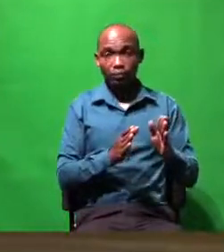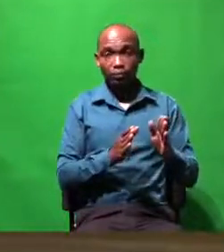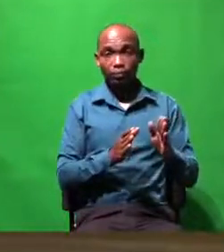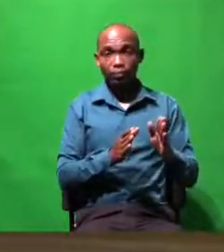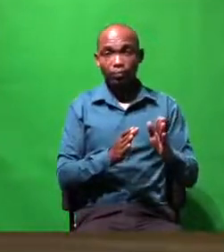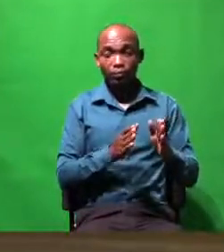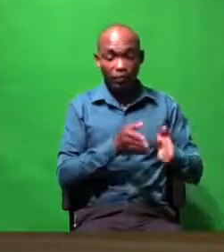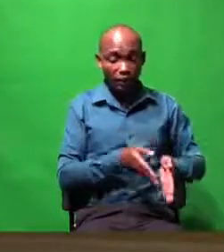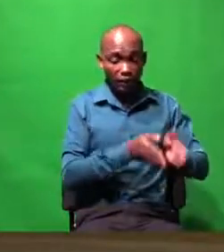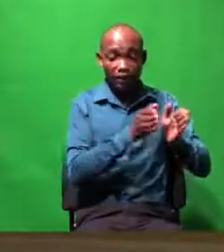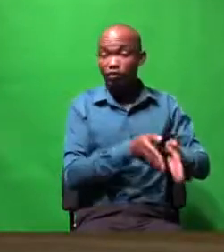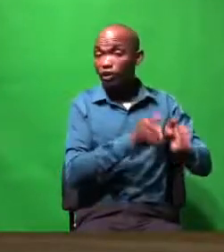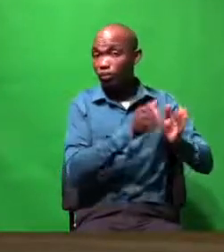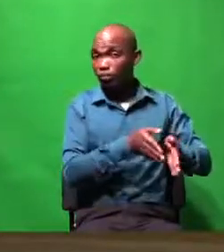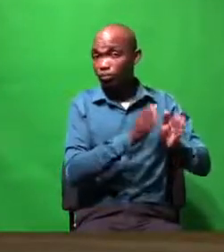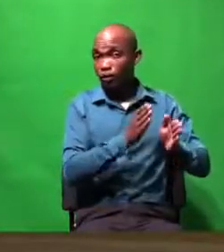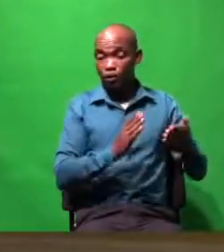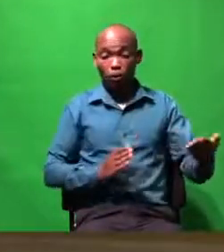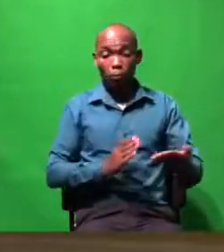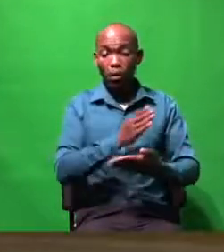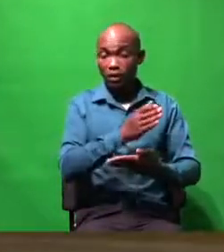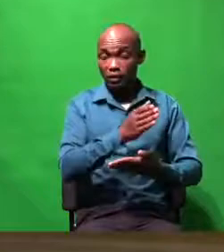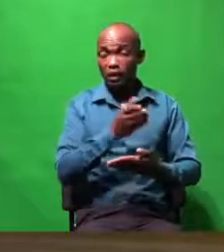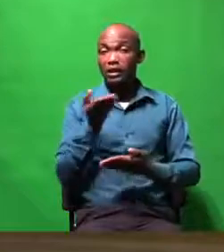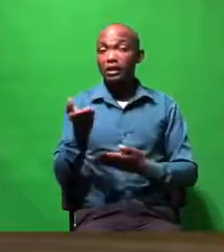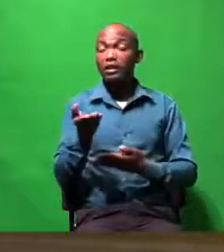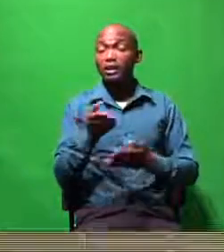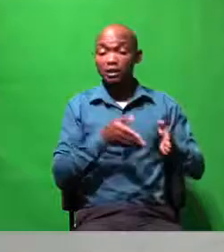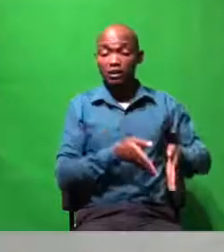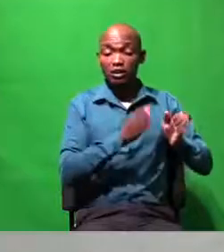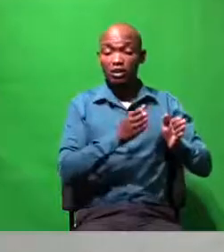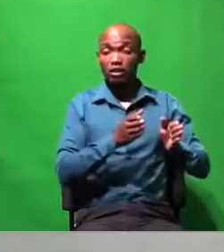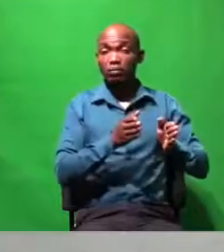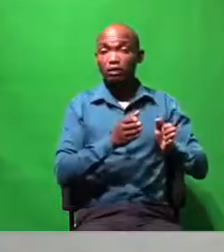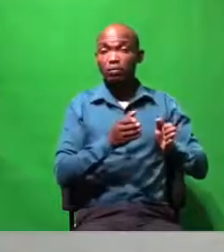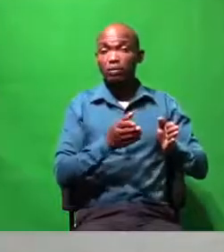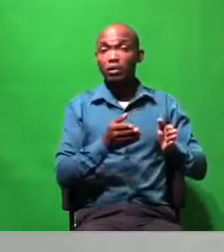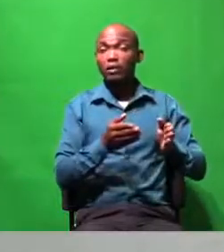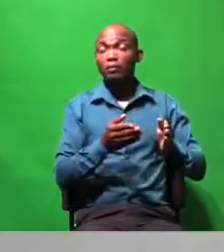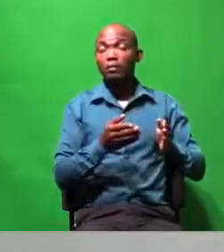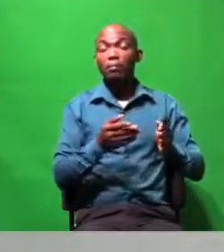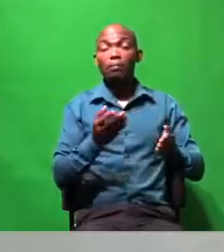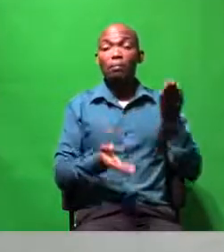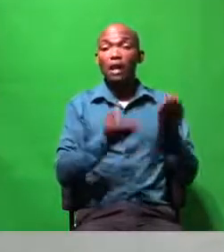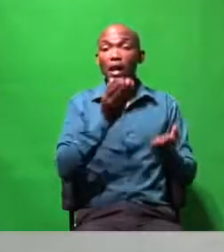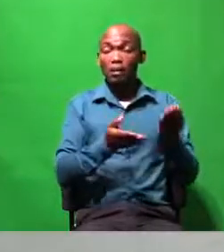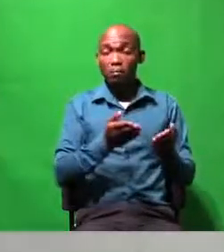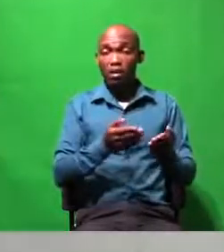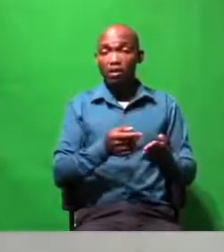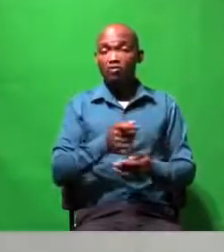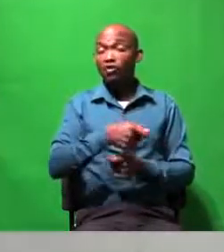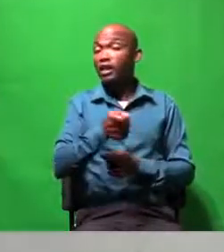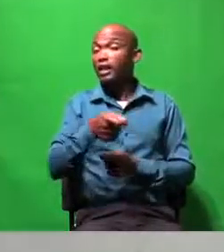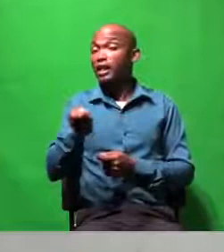the stream, prepared the stream. This stream sometimes can be have a purpose for irrigation, or sometimes can be